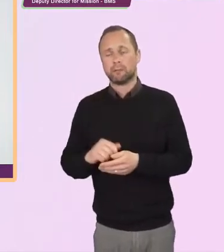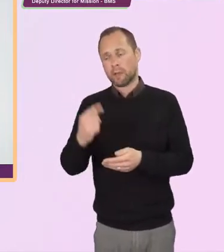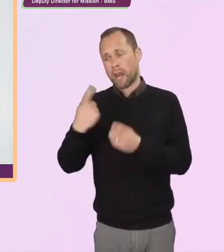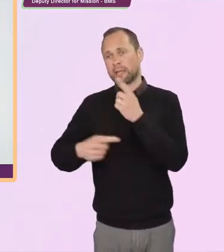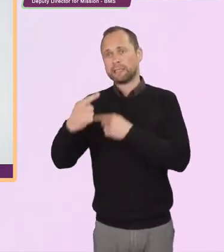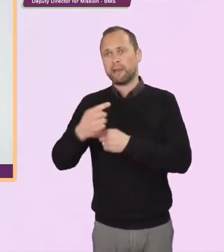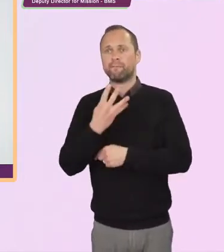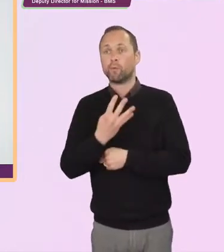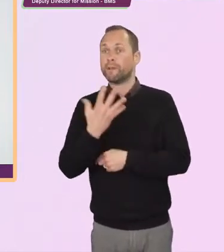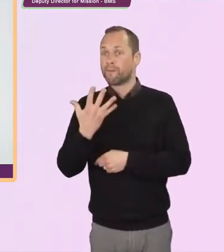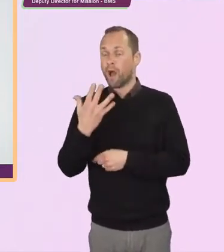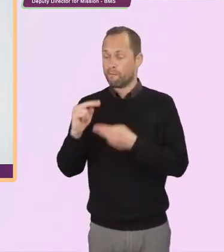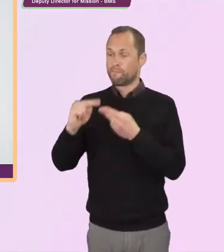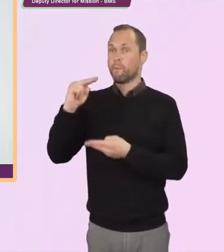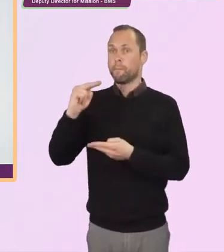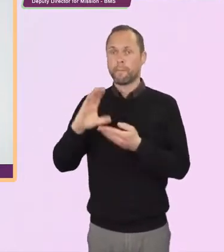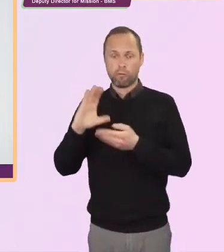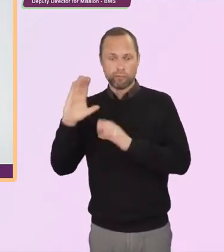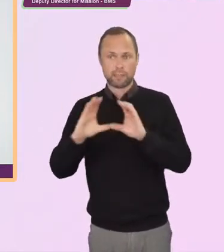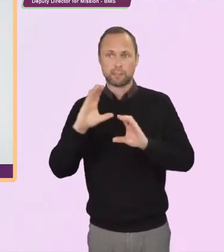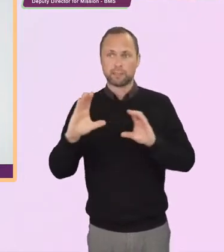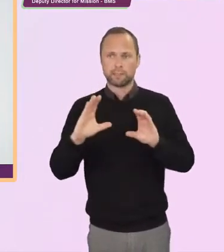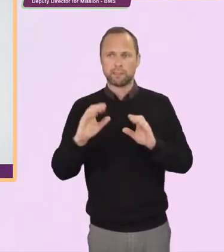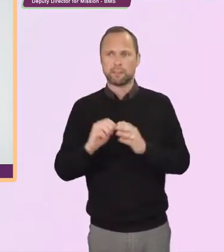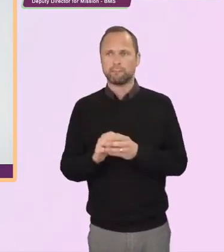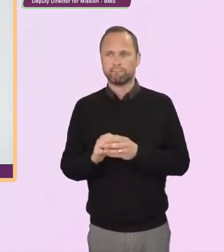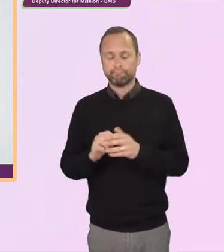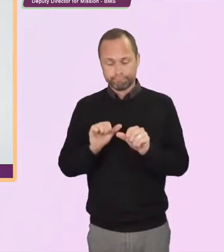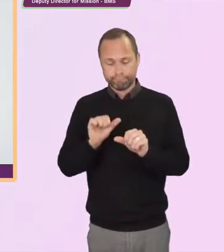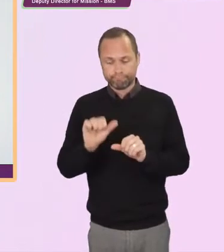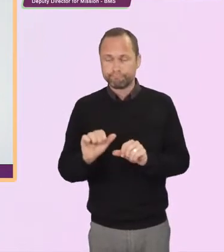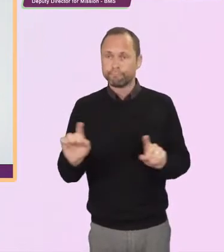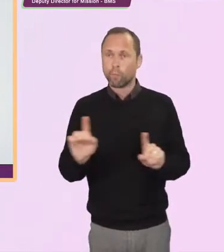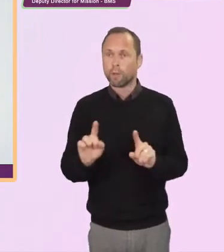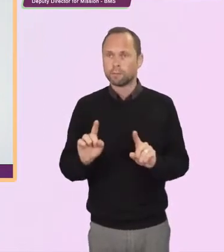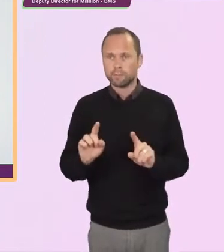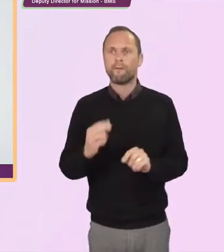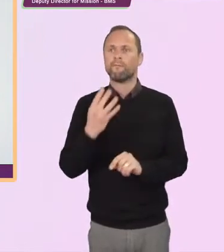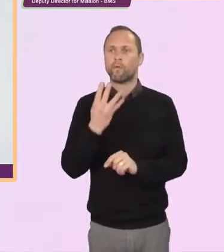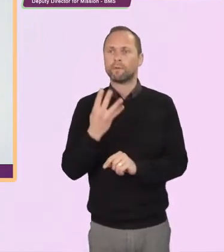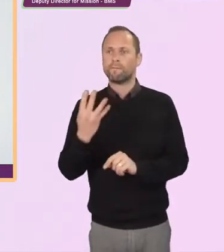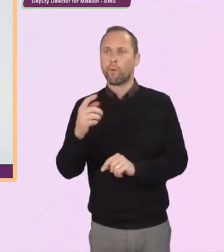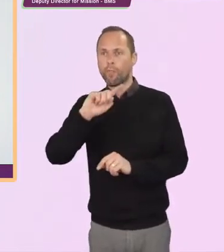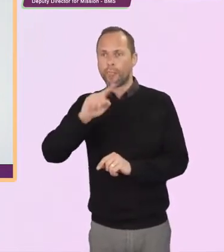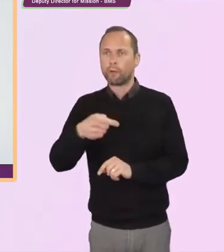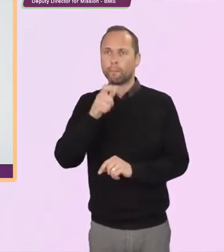made 45. And as a consequence, 44,000 people were reached